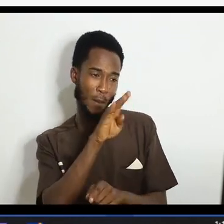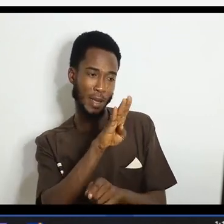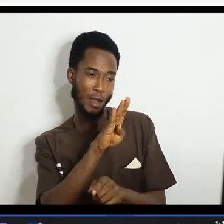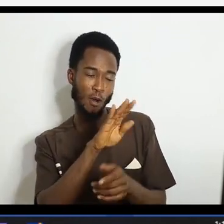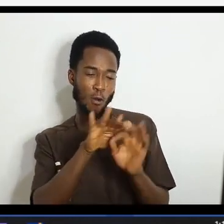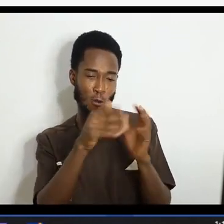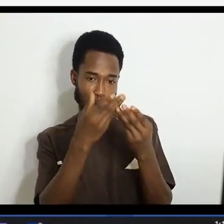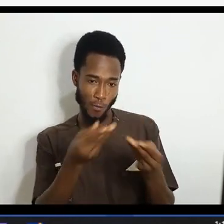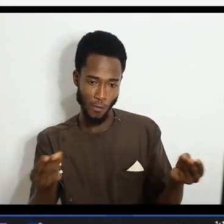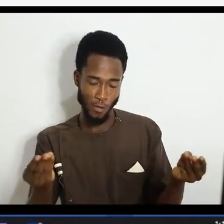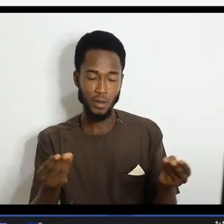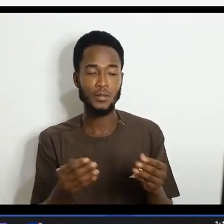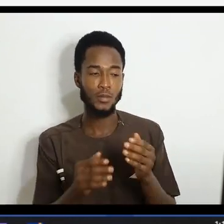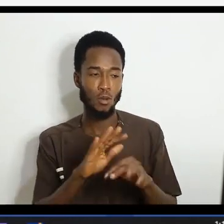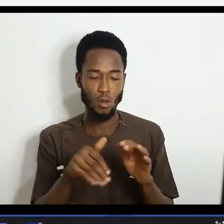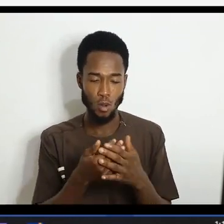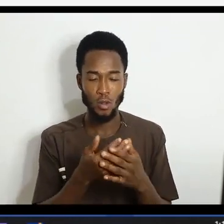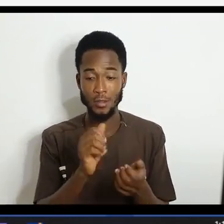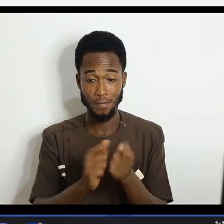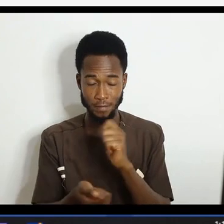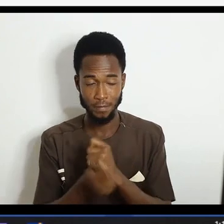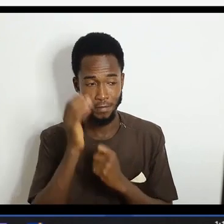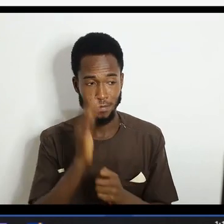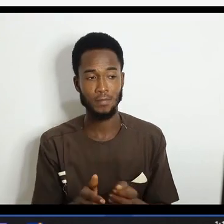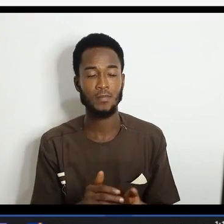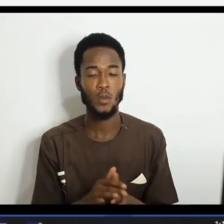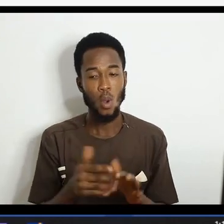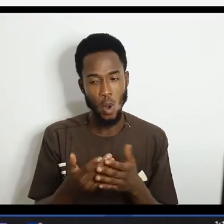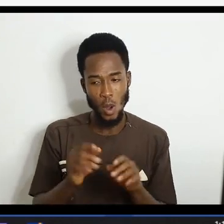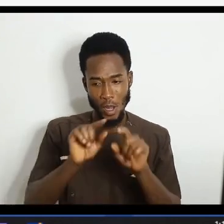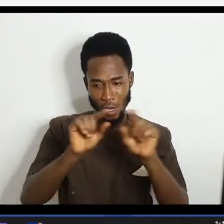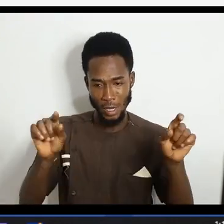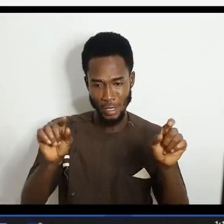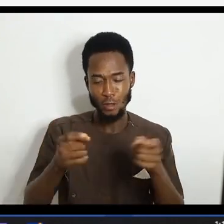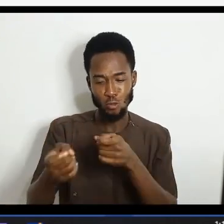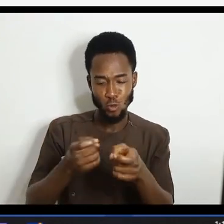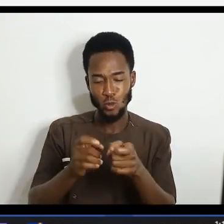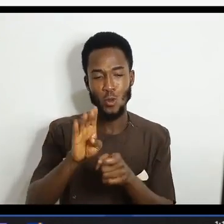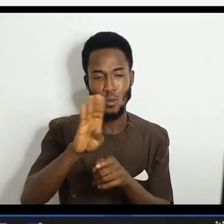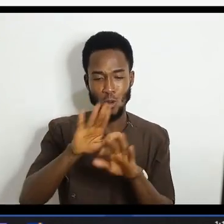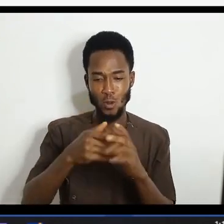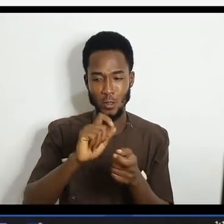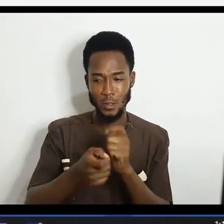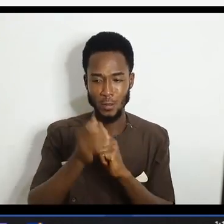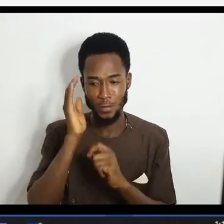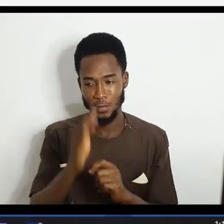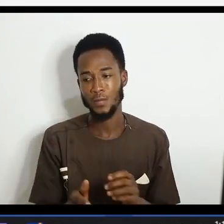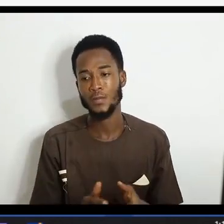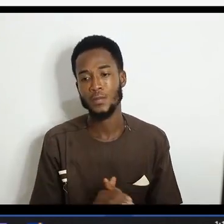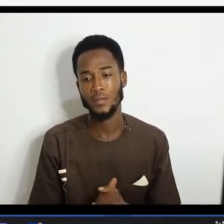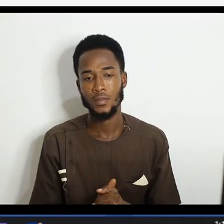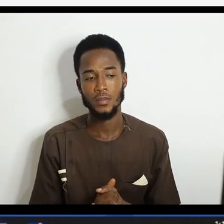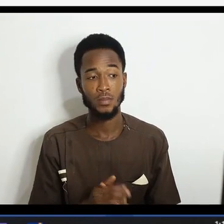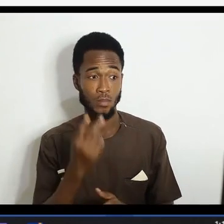B, or you can select it and you click the Control B, and it will make thing.